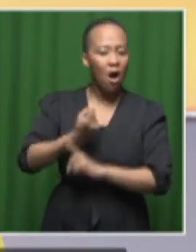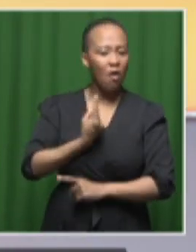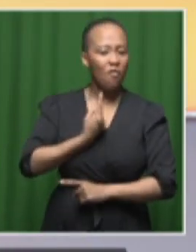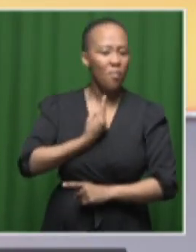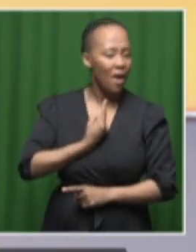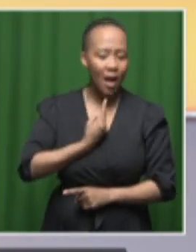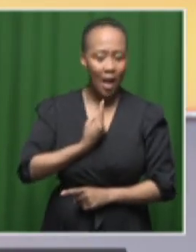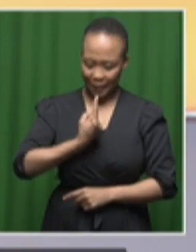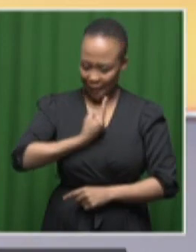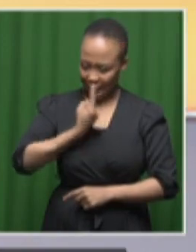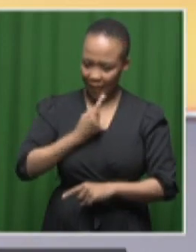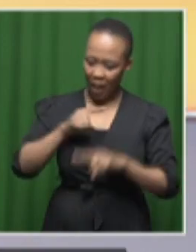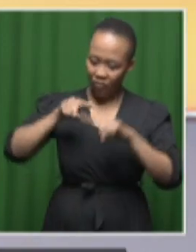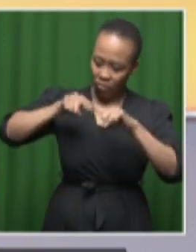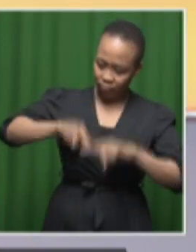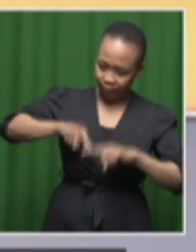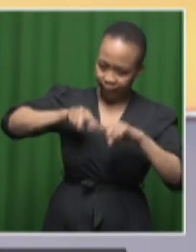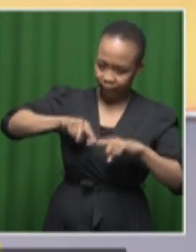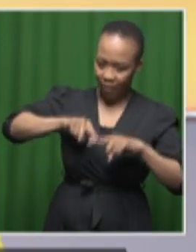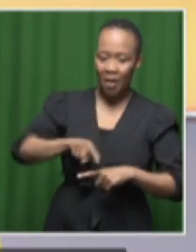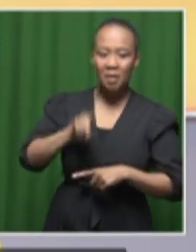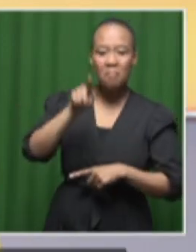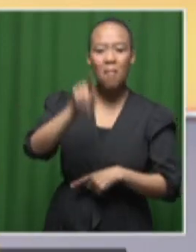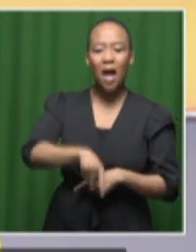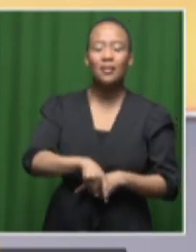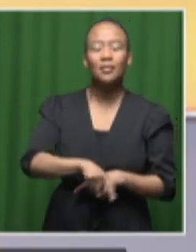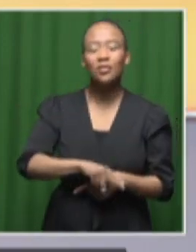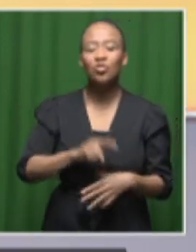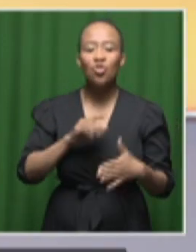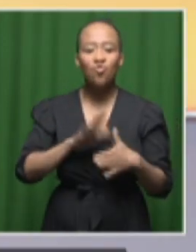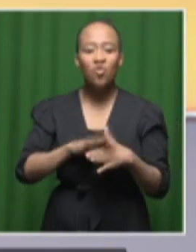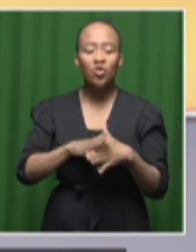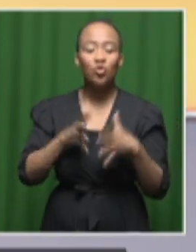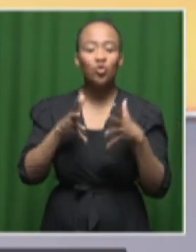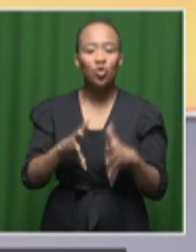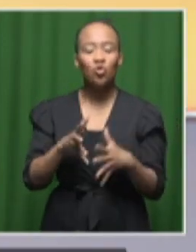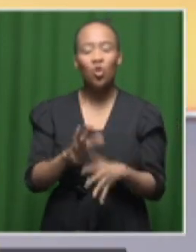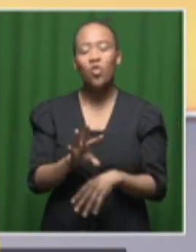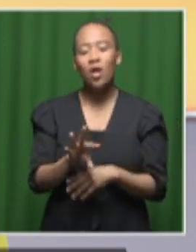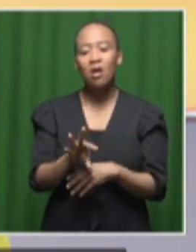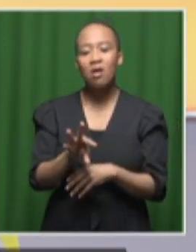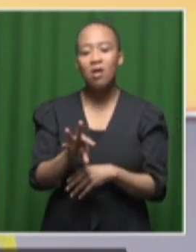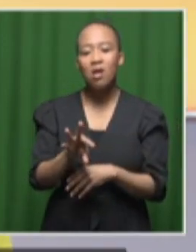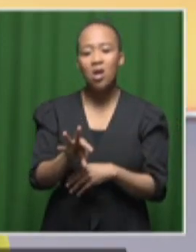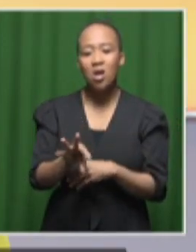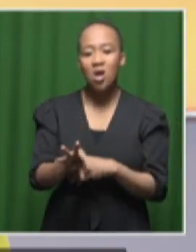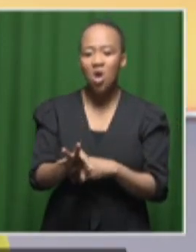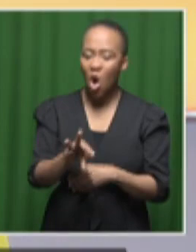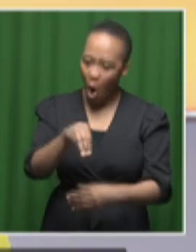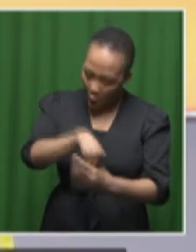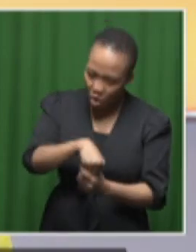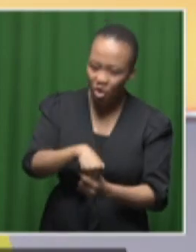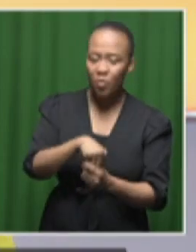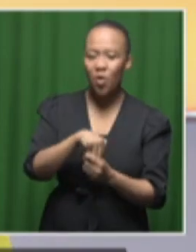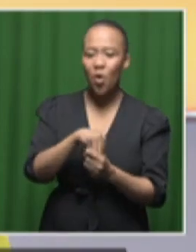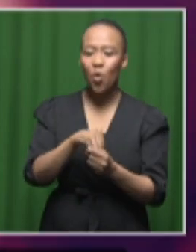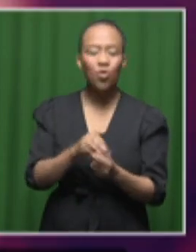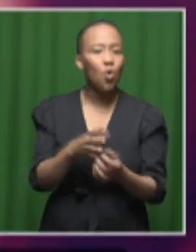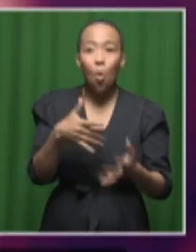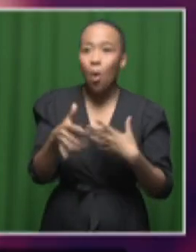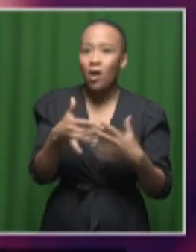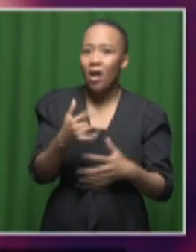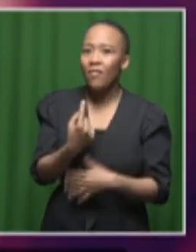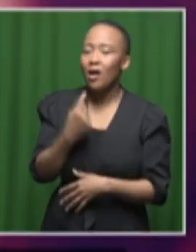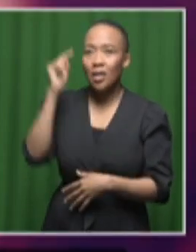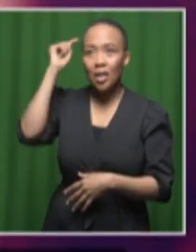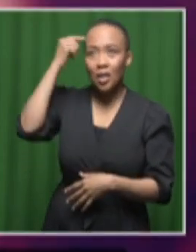themselves. And I think that's part of what's contributing to this real sense of saying what they think when they think and however it